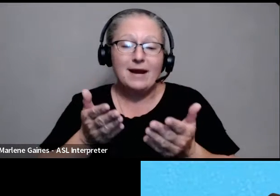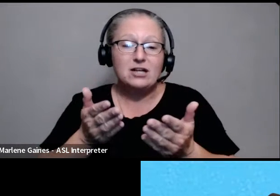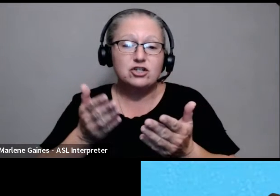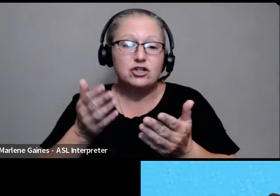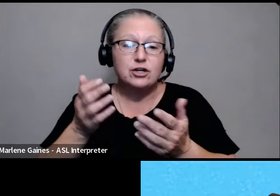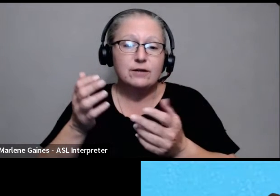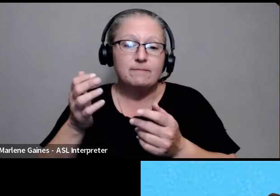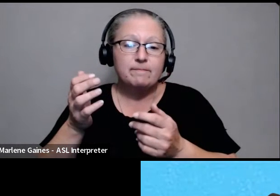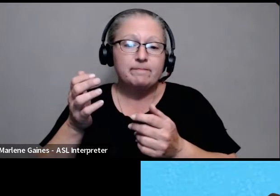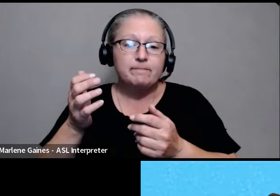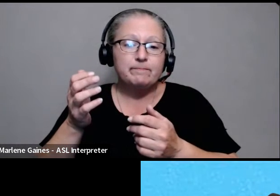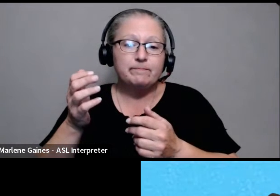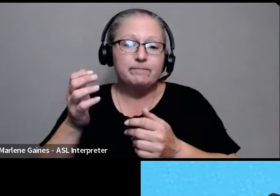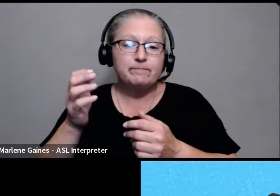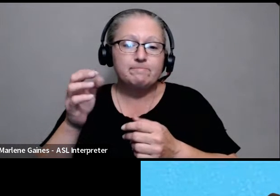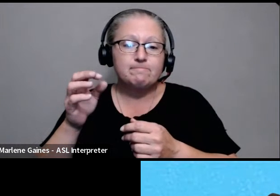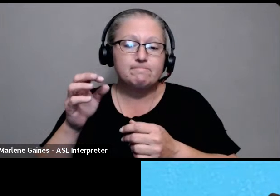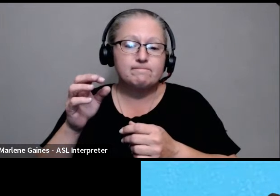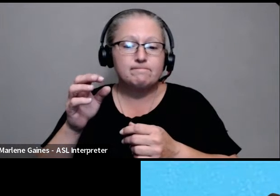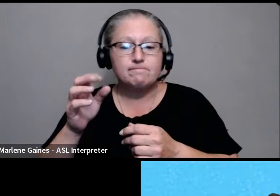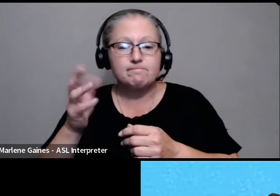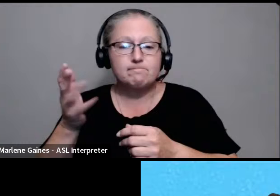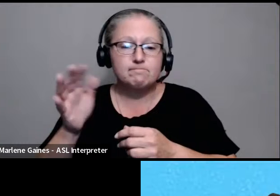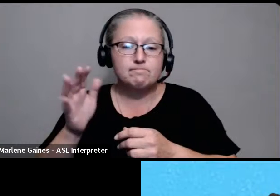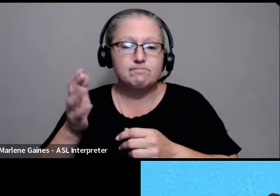recommendation was that